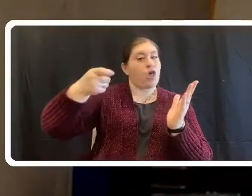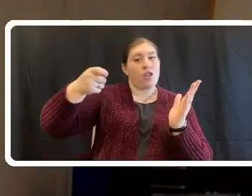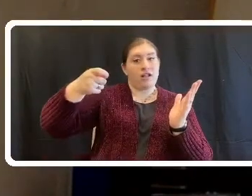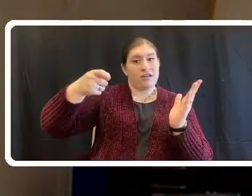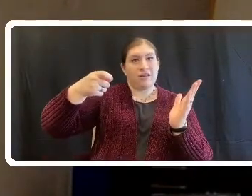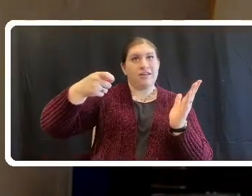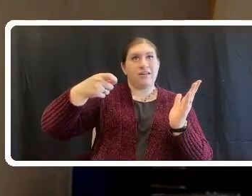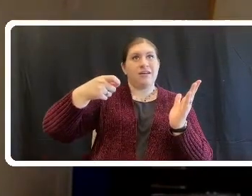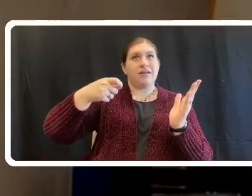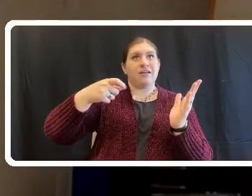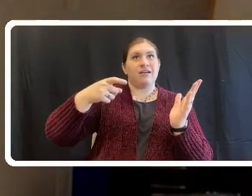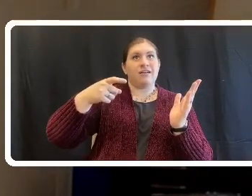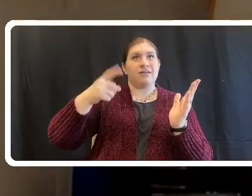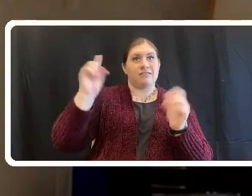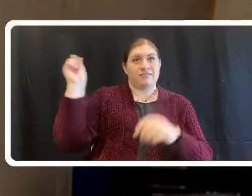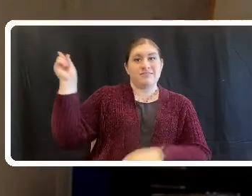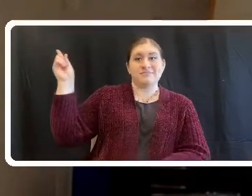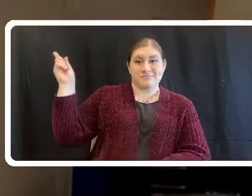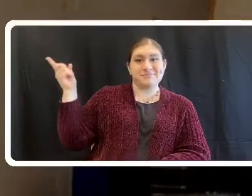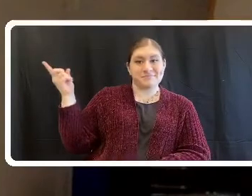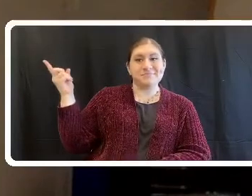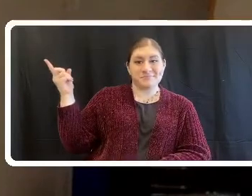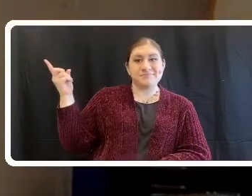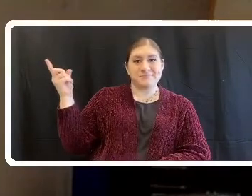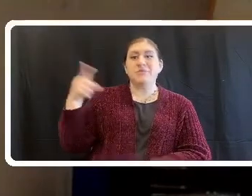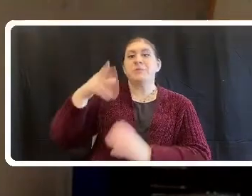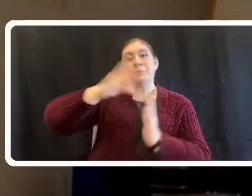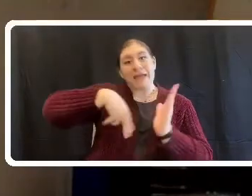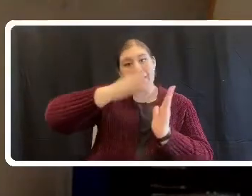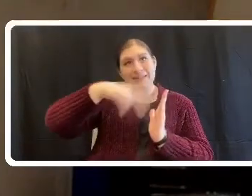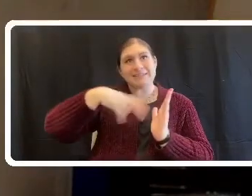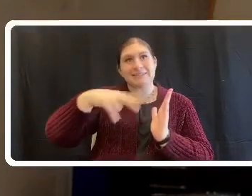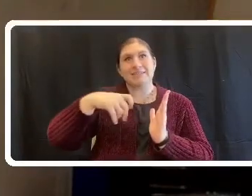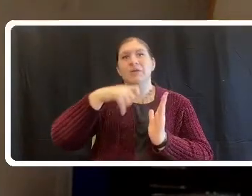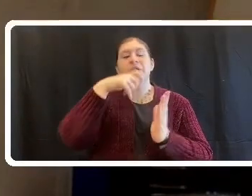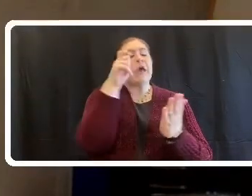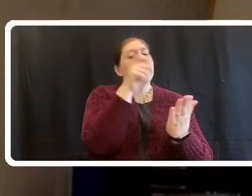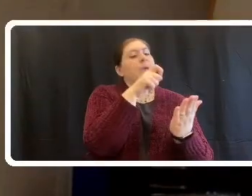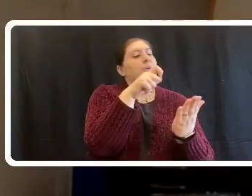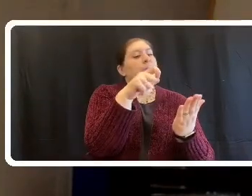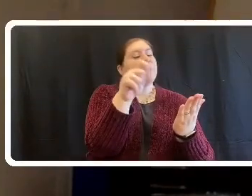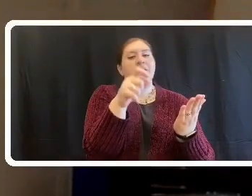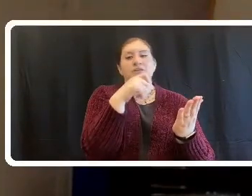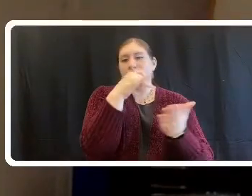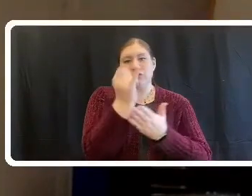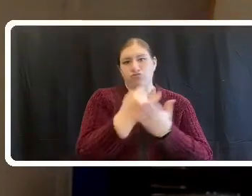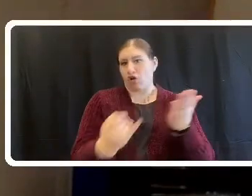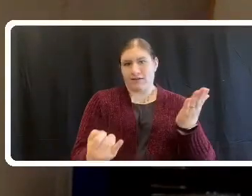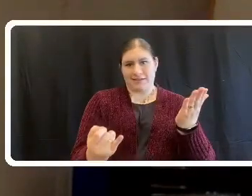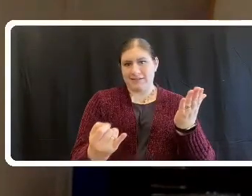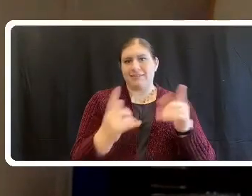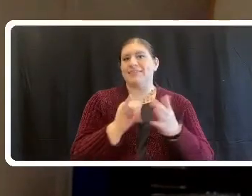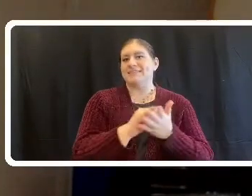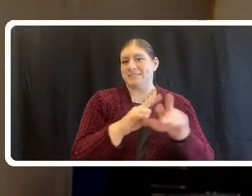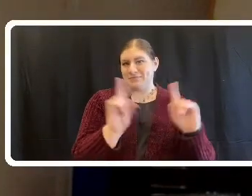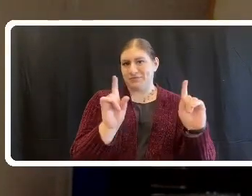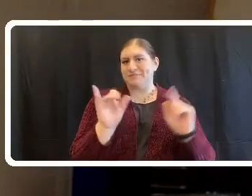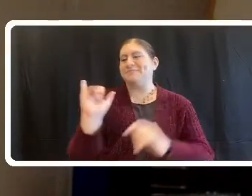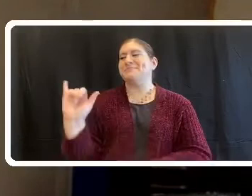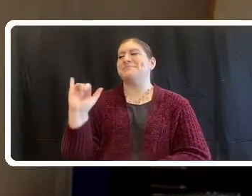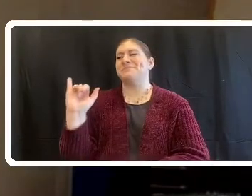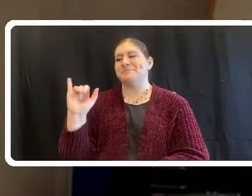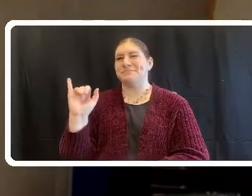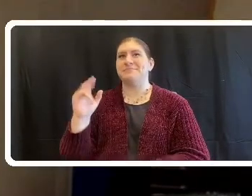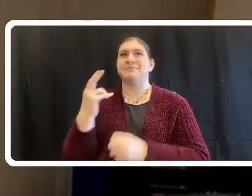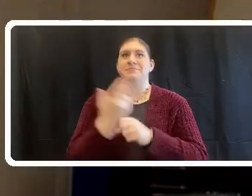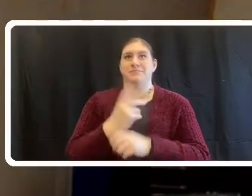this. Hold it like a brush. You're painting. You're not drawing. Got it. Got Right. it. Use